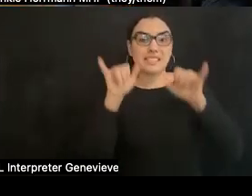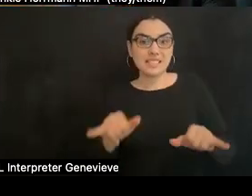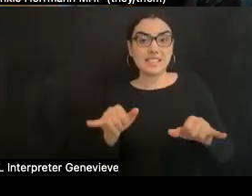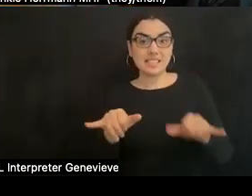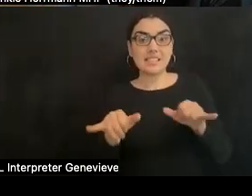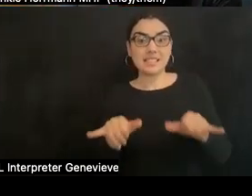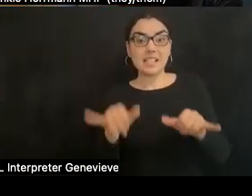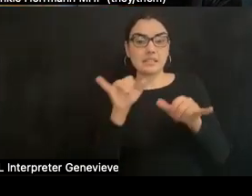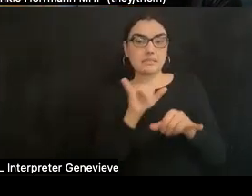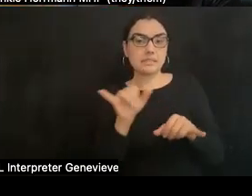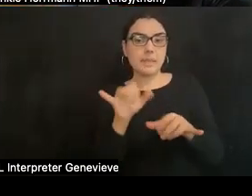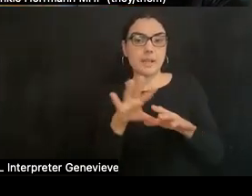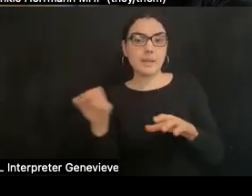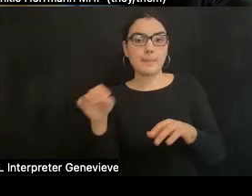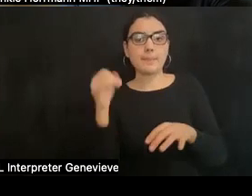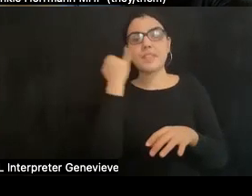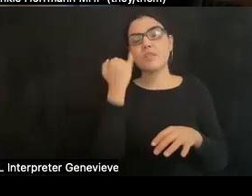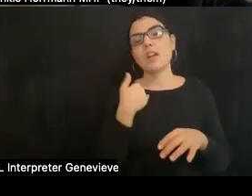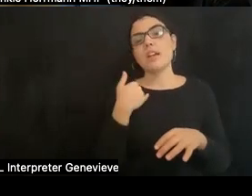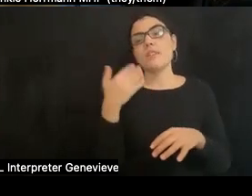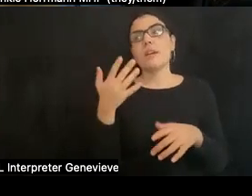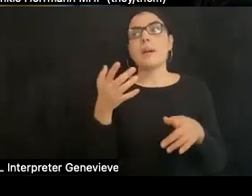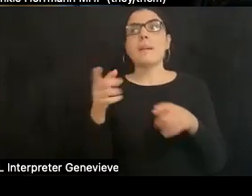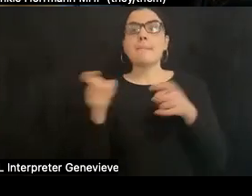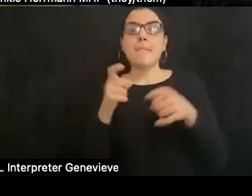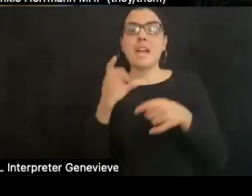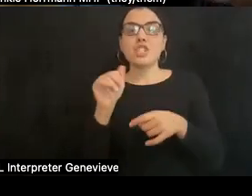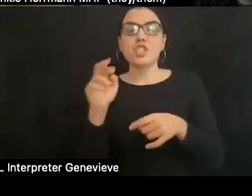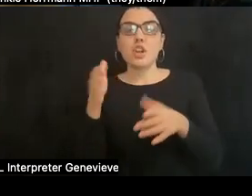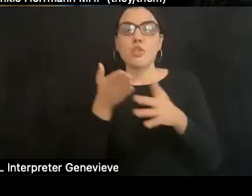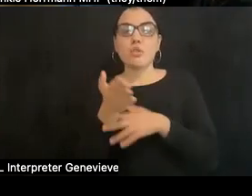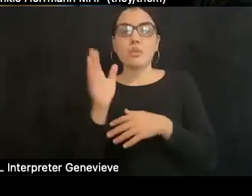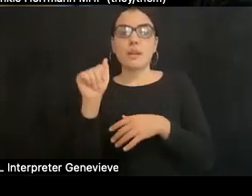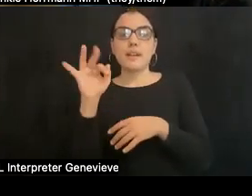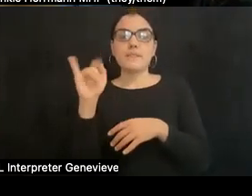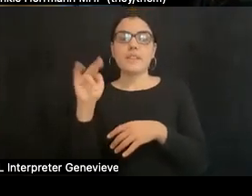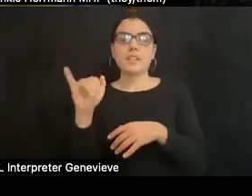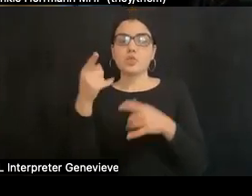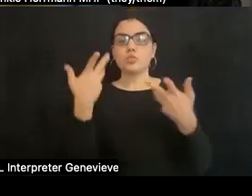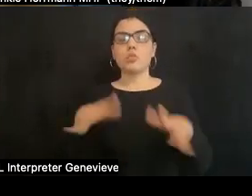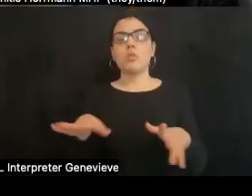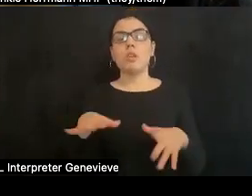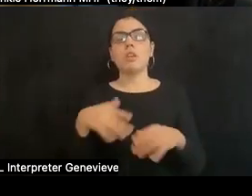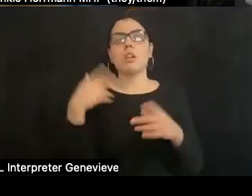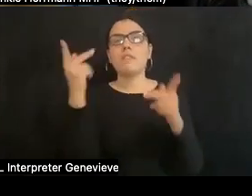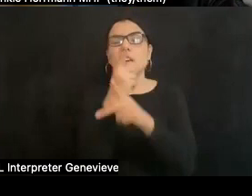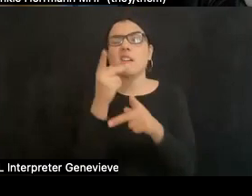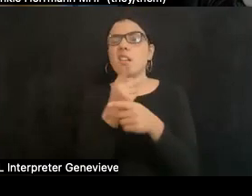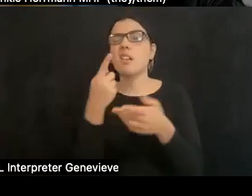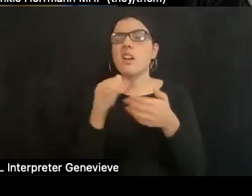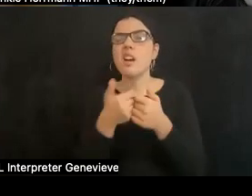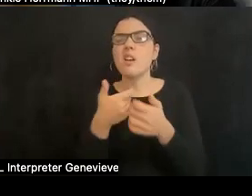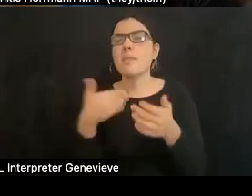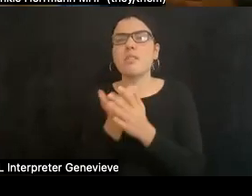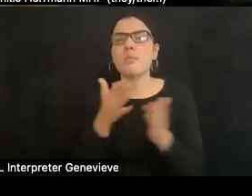with. So let's say you have managed care through Affinity, and you don't want to go through all the trouble of figuring out how to deal with a new plan. Affinity also